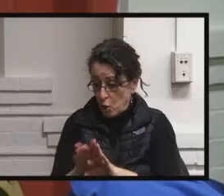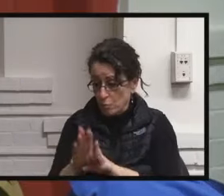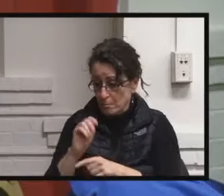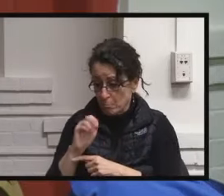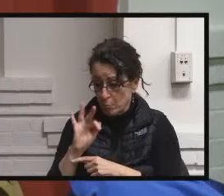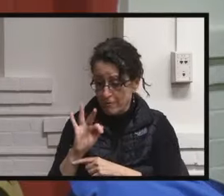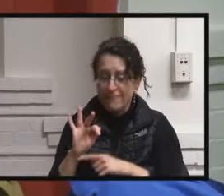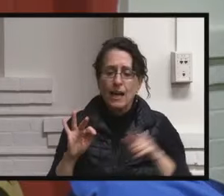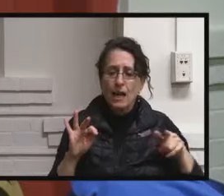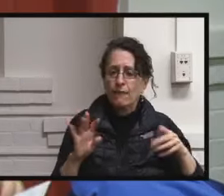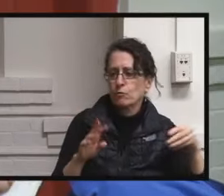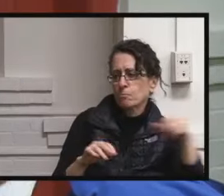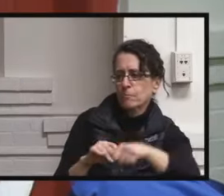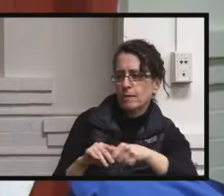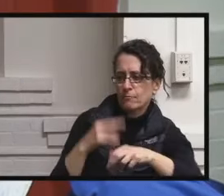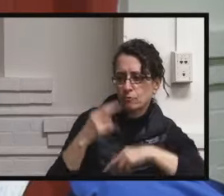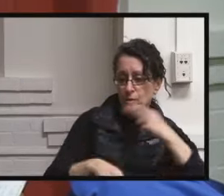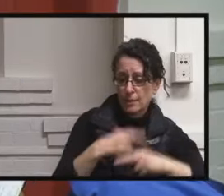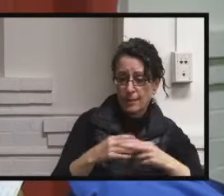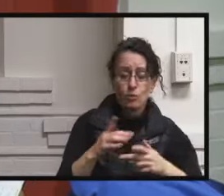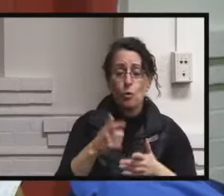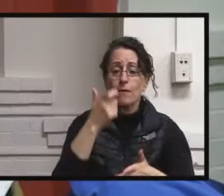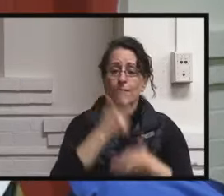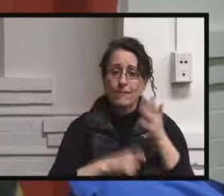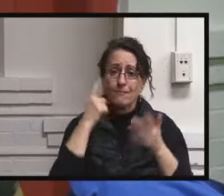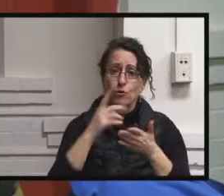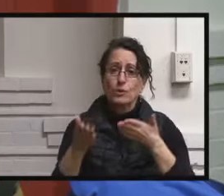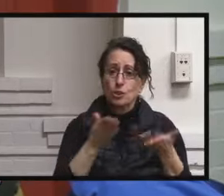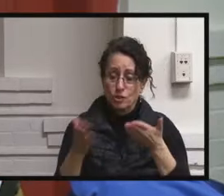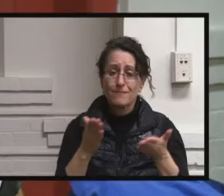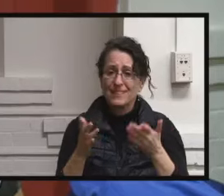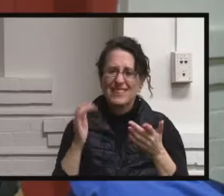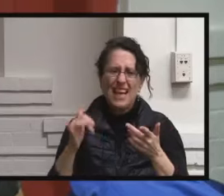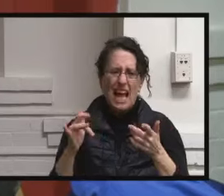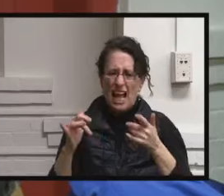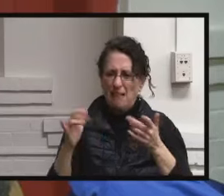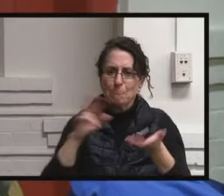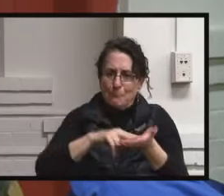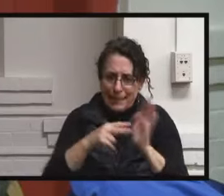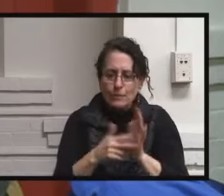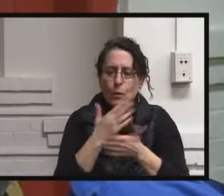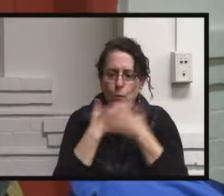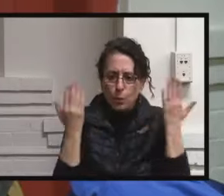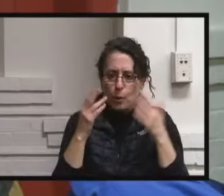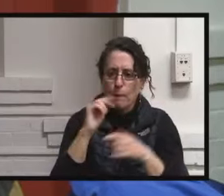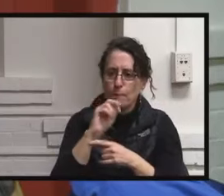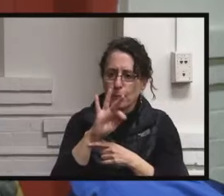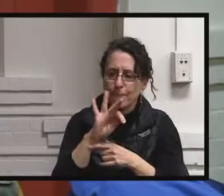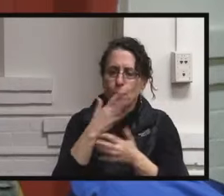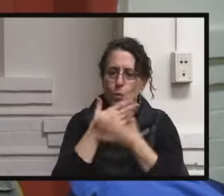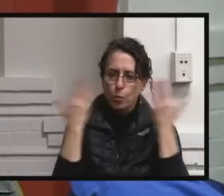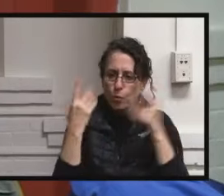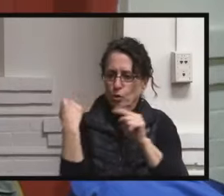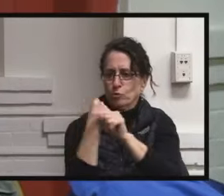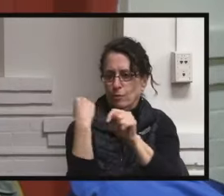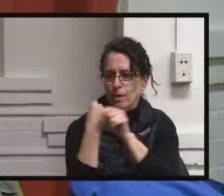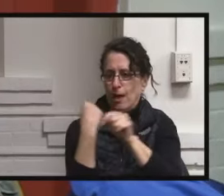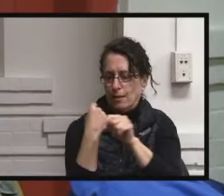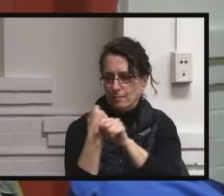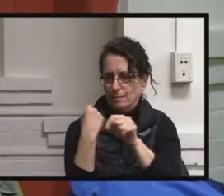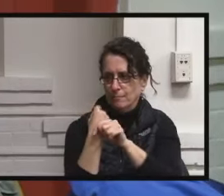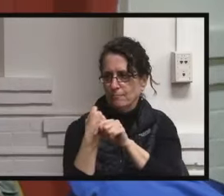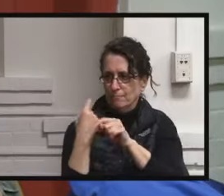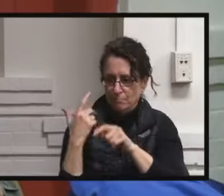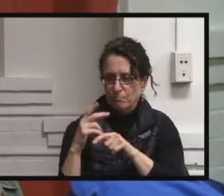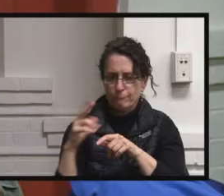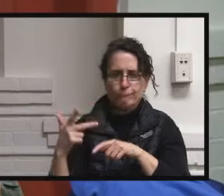essence, the fee for service is the equivalent of the no MRF, no trucking option. If we stick with the MRF, we have